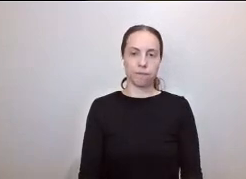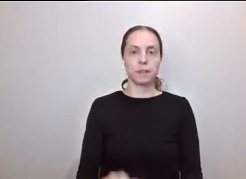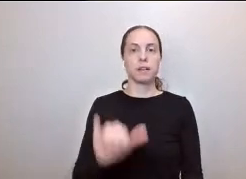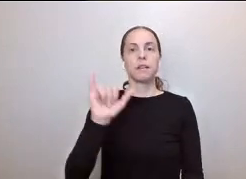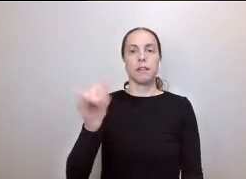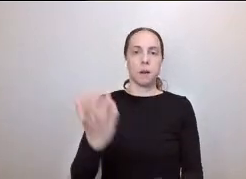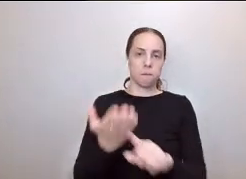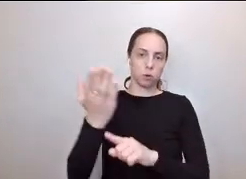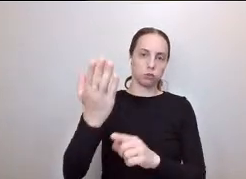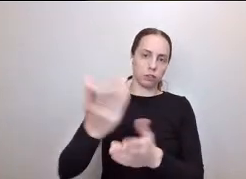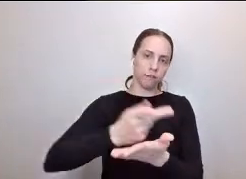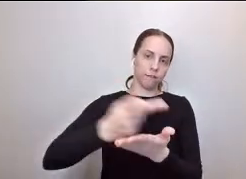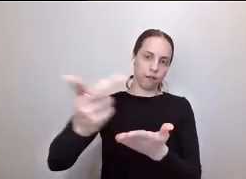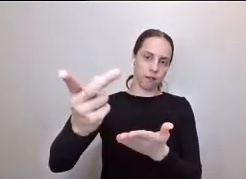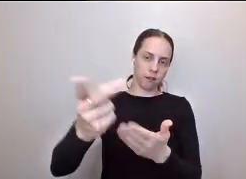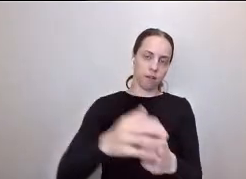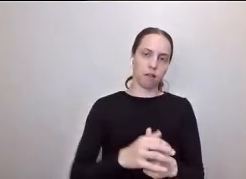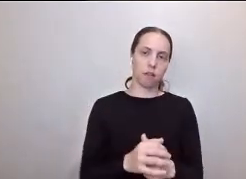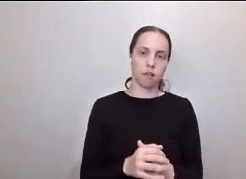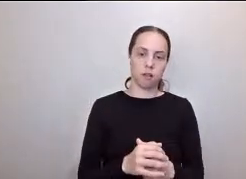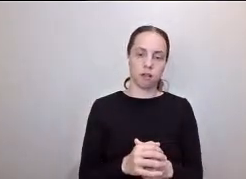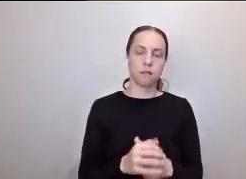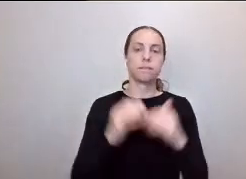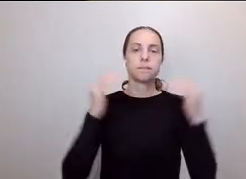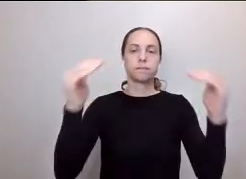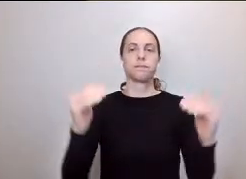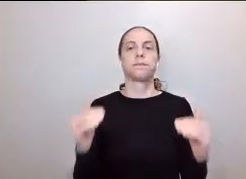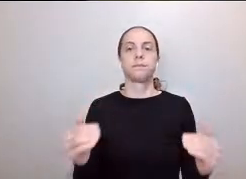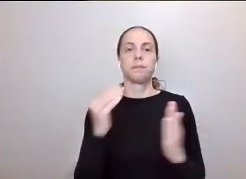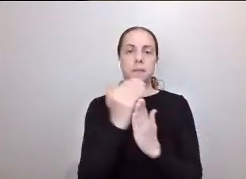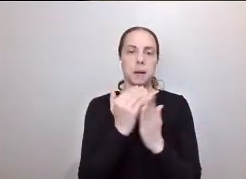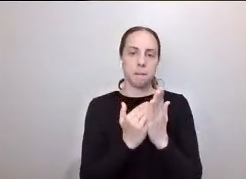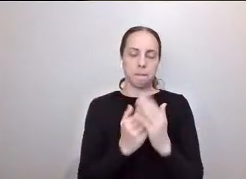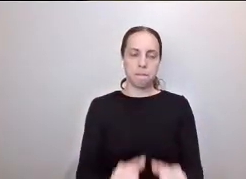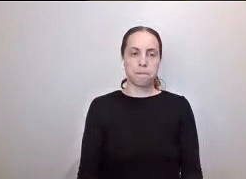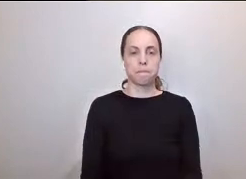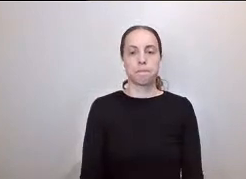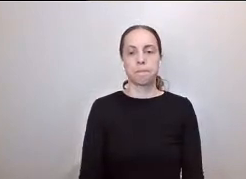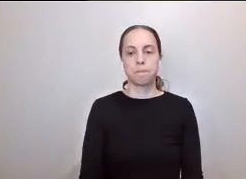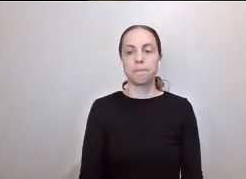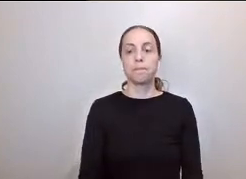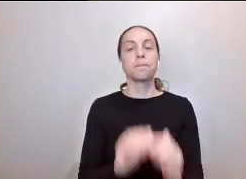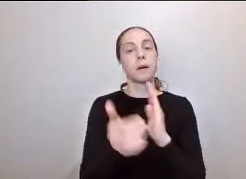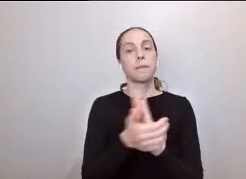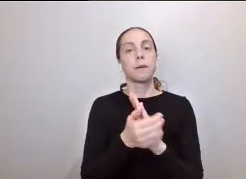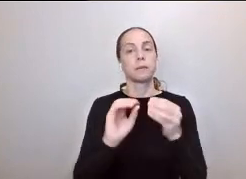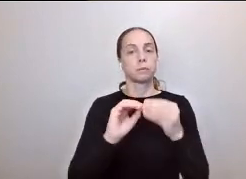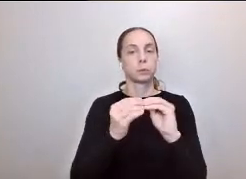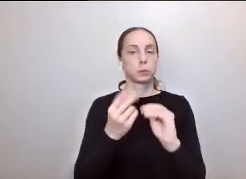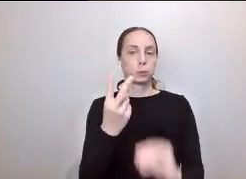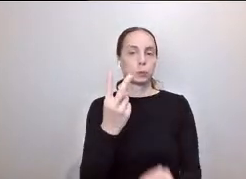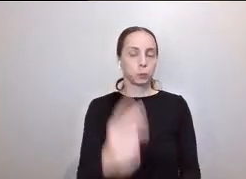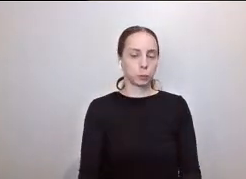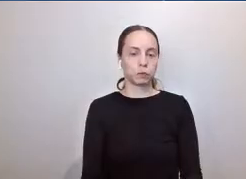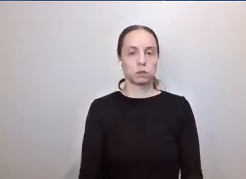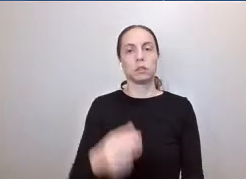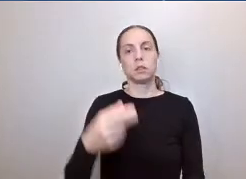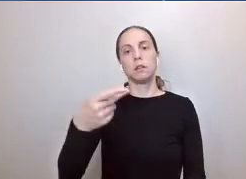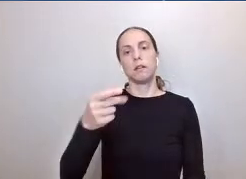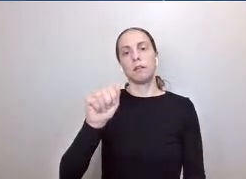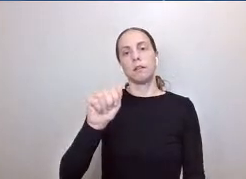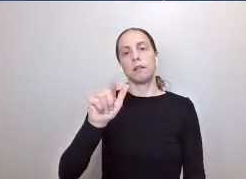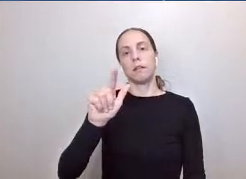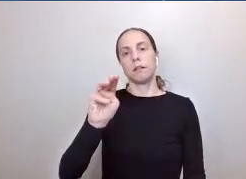moves us to the next item, which is in the amendment packet number 2 by Councilmember Palmisano. Thank